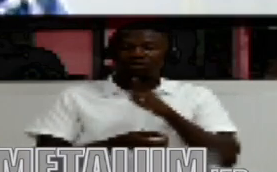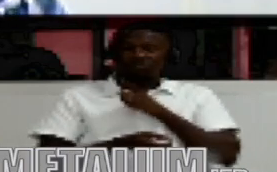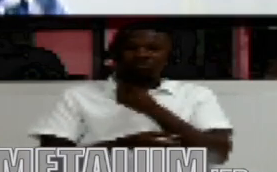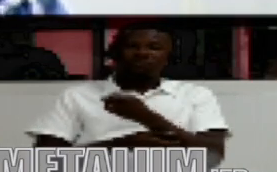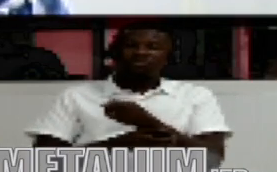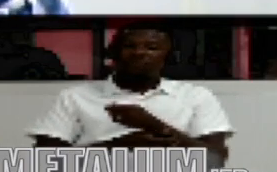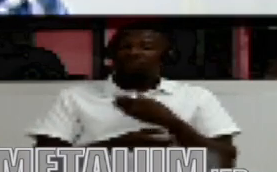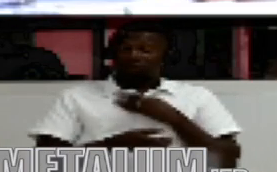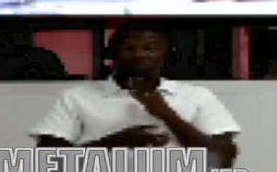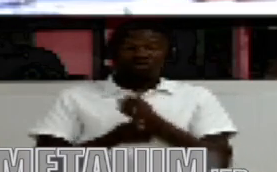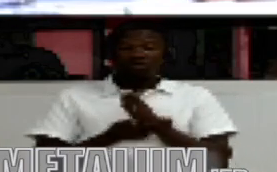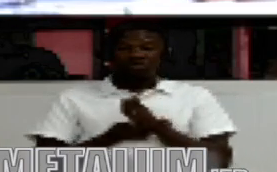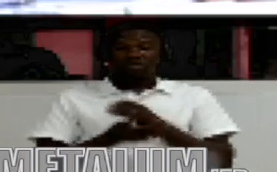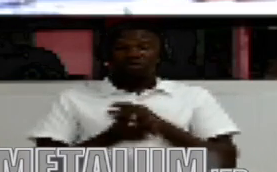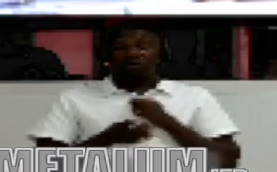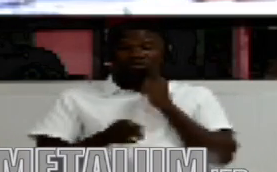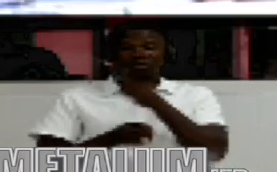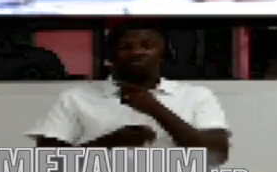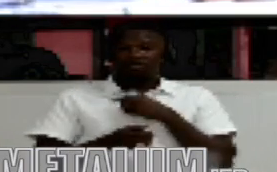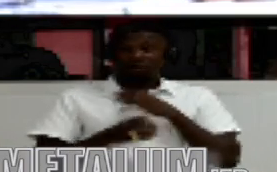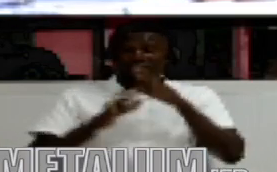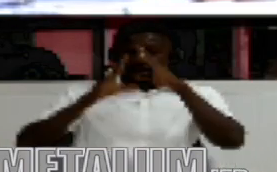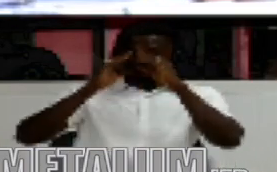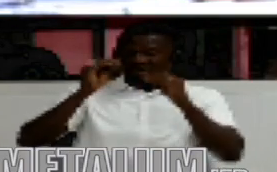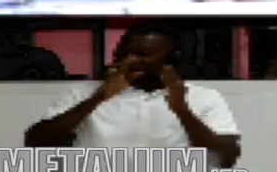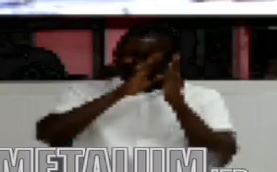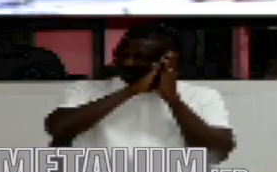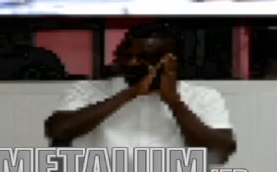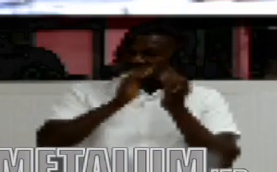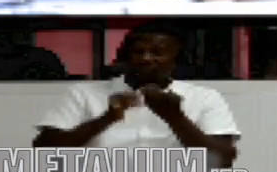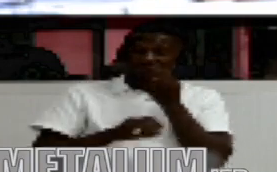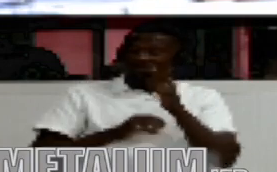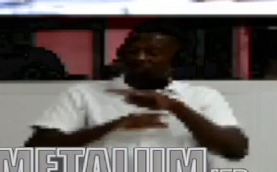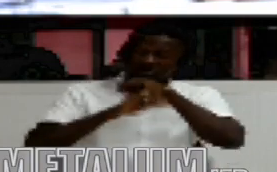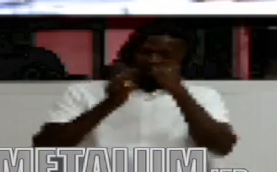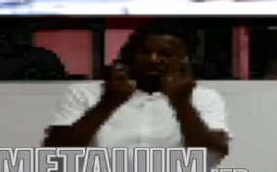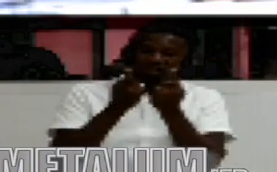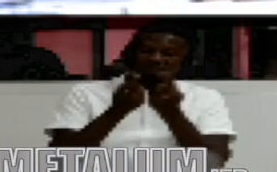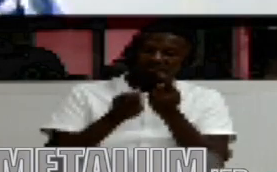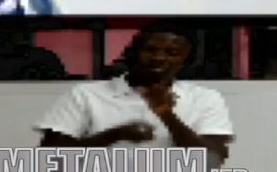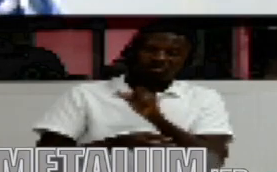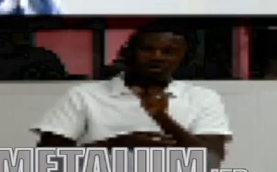even though they were paying our accommodations and food and all other stuff.